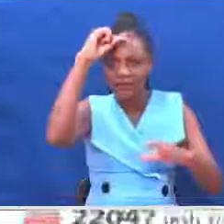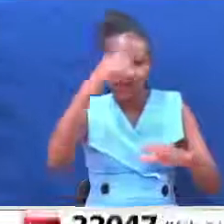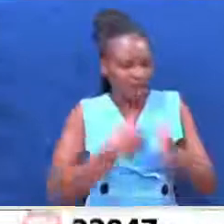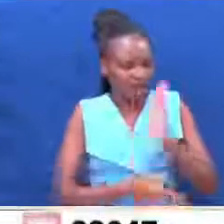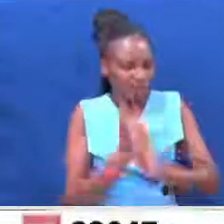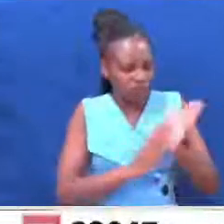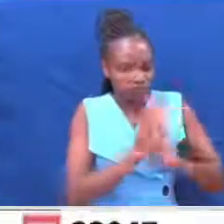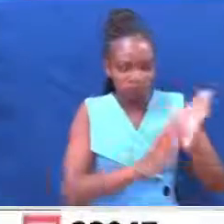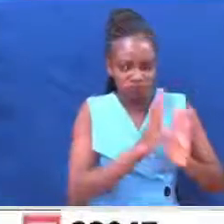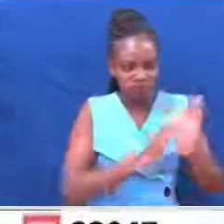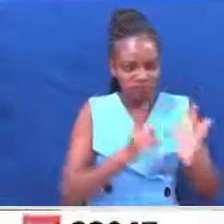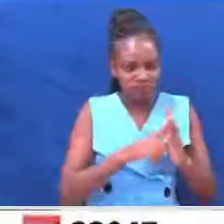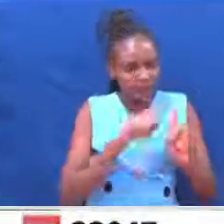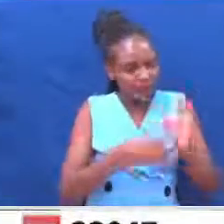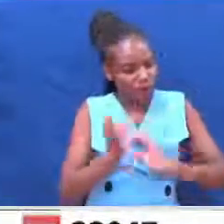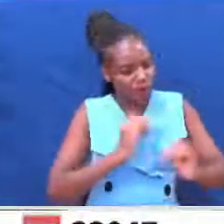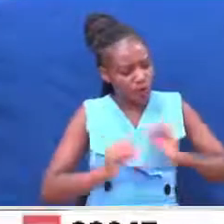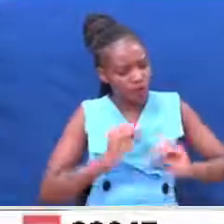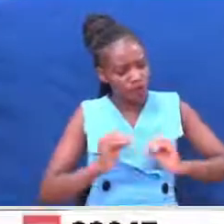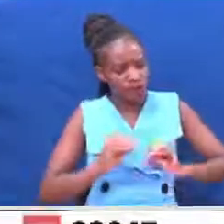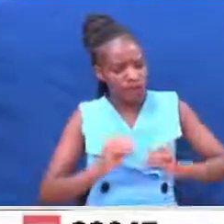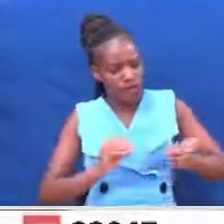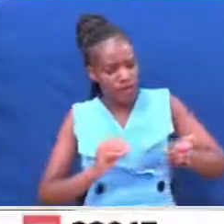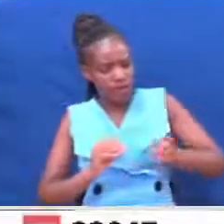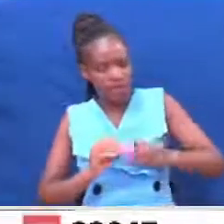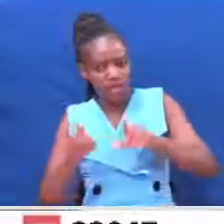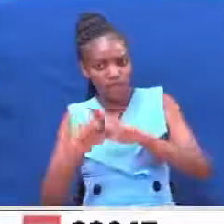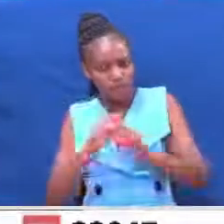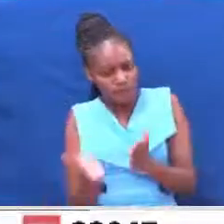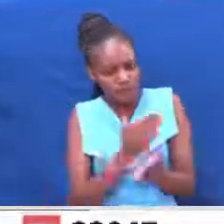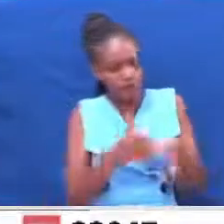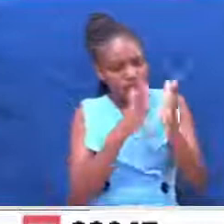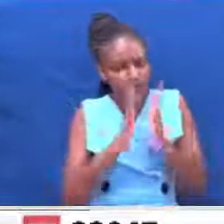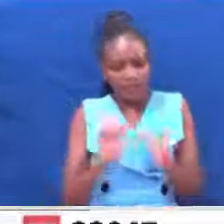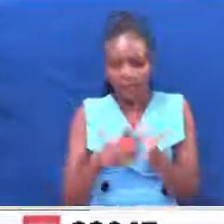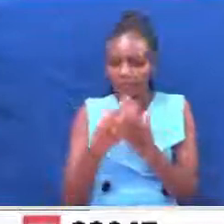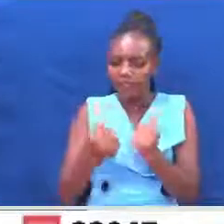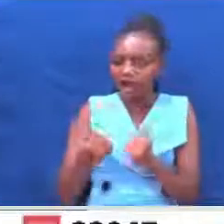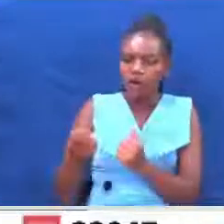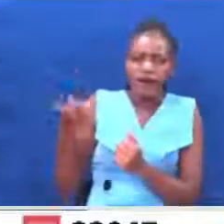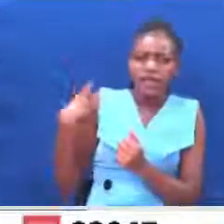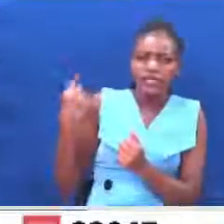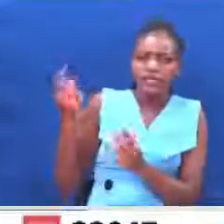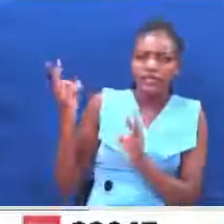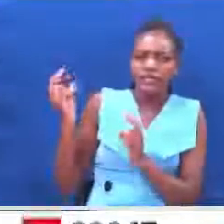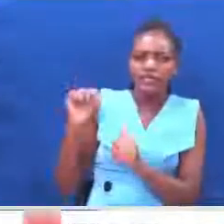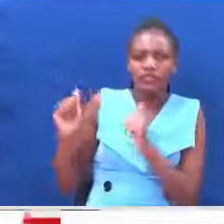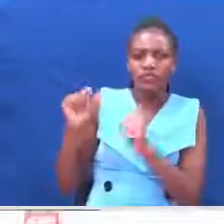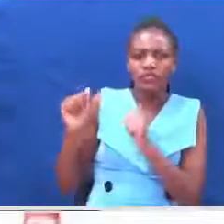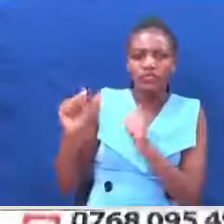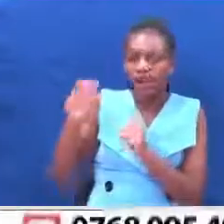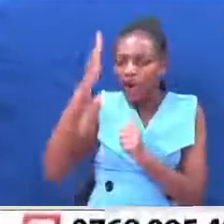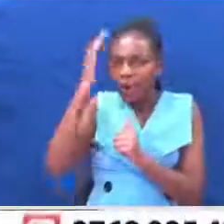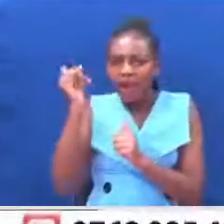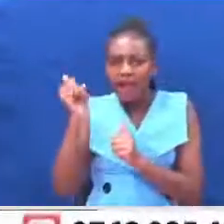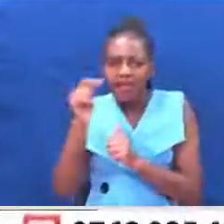in our statement, starting from corruption, instigated churches, removal of leaders. Now the last card they have, the last card, because